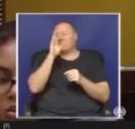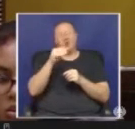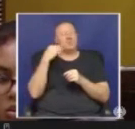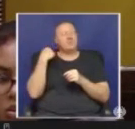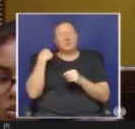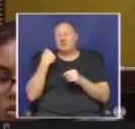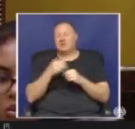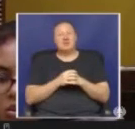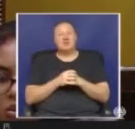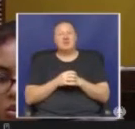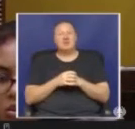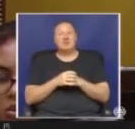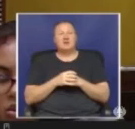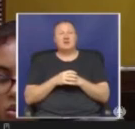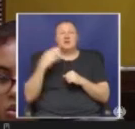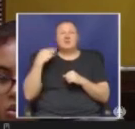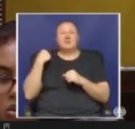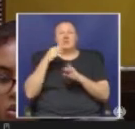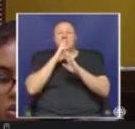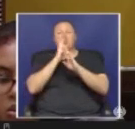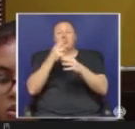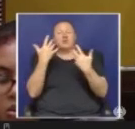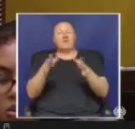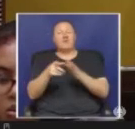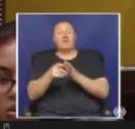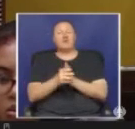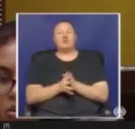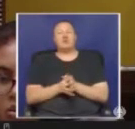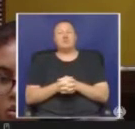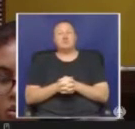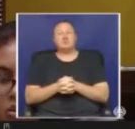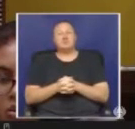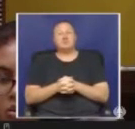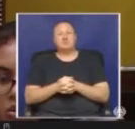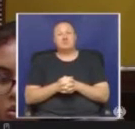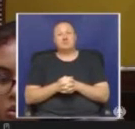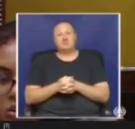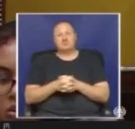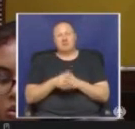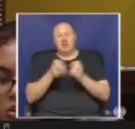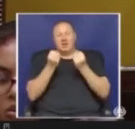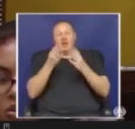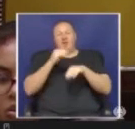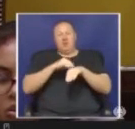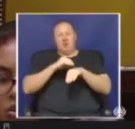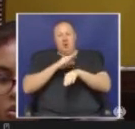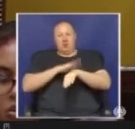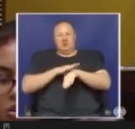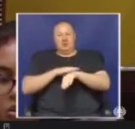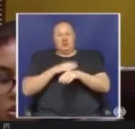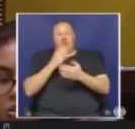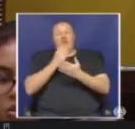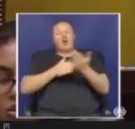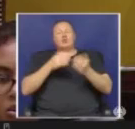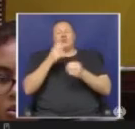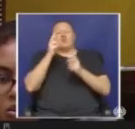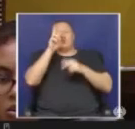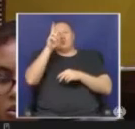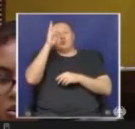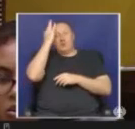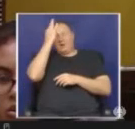The minister responded. I actually gave her more time out of the 2 minutes so